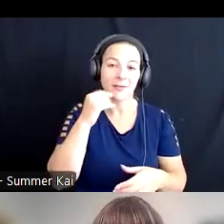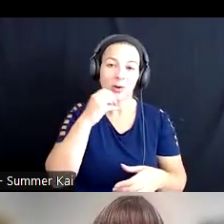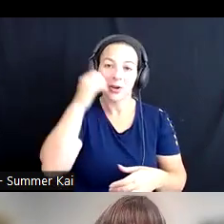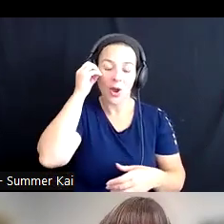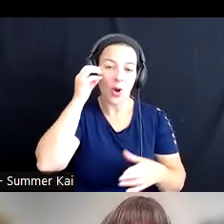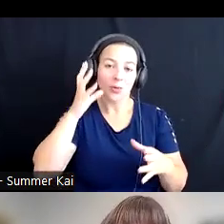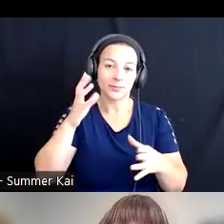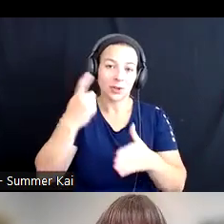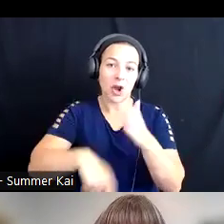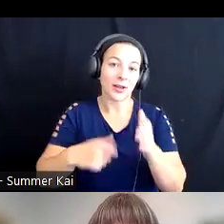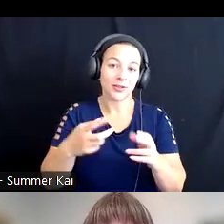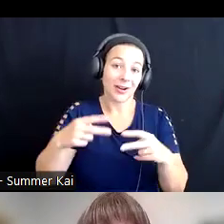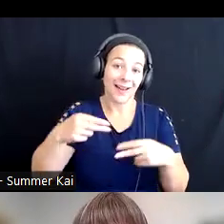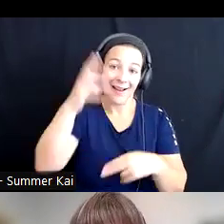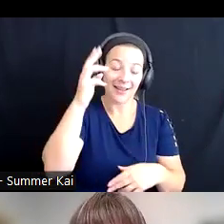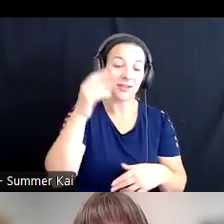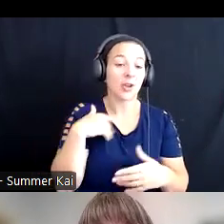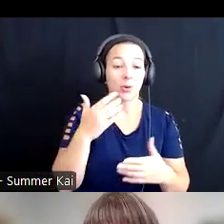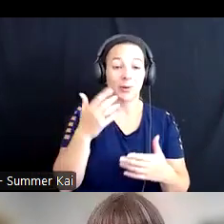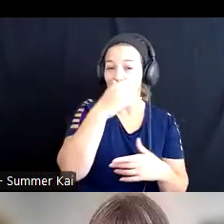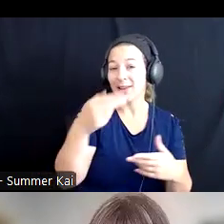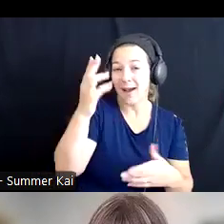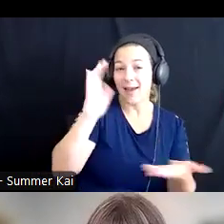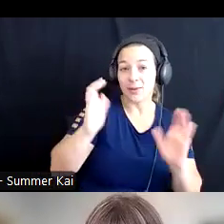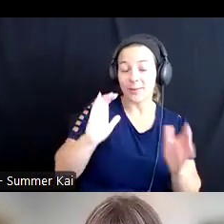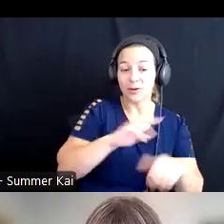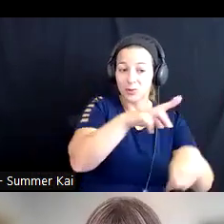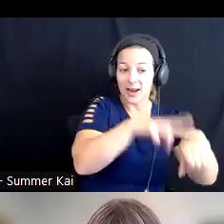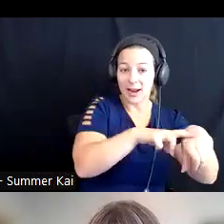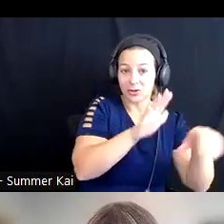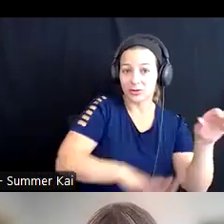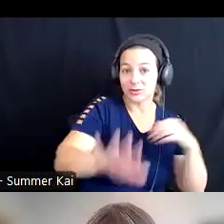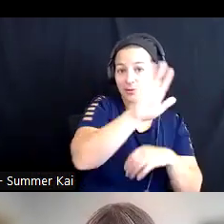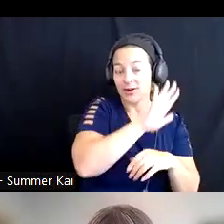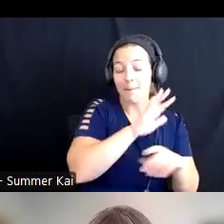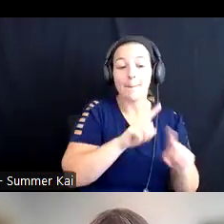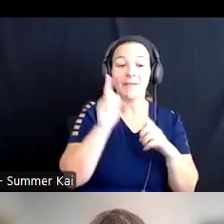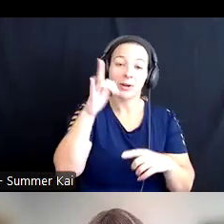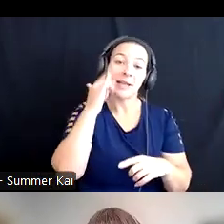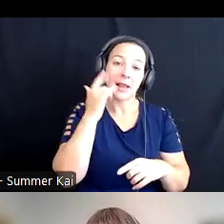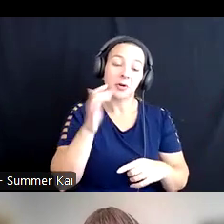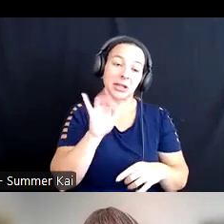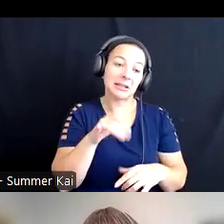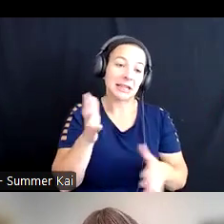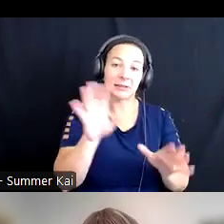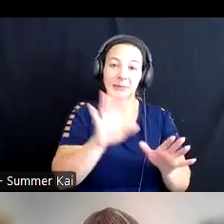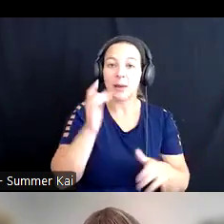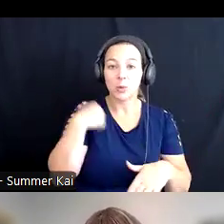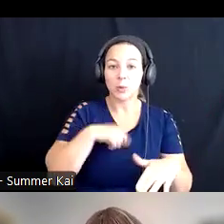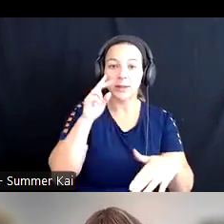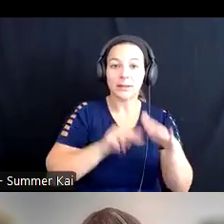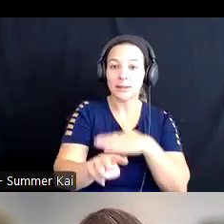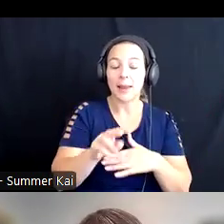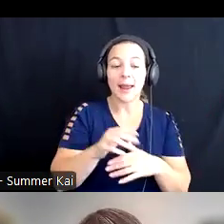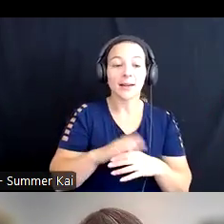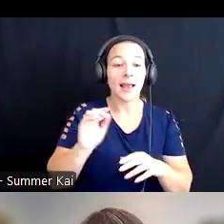this is, this seems high compared to national levels, but for California, this is what we expect. And median equity is highest